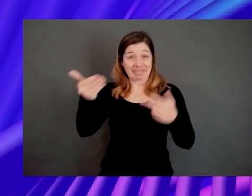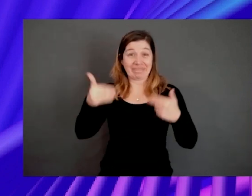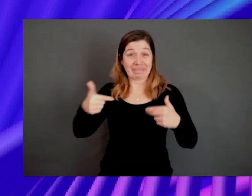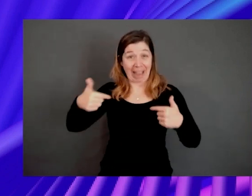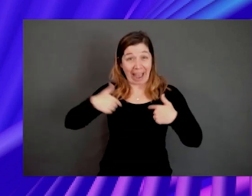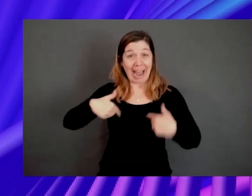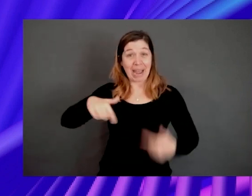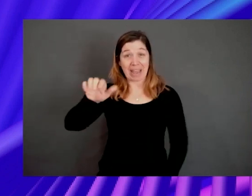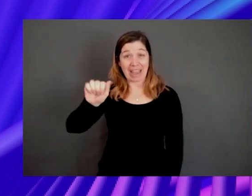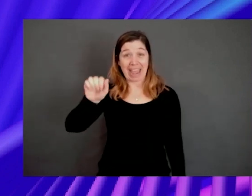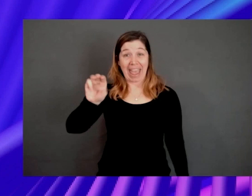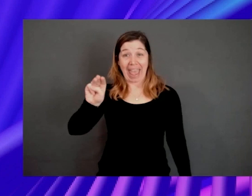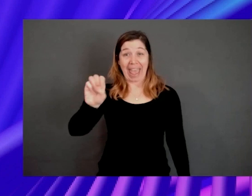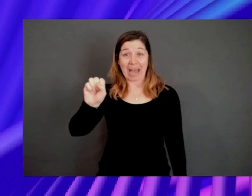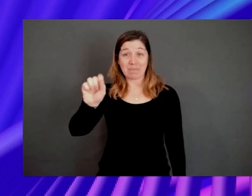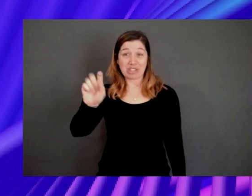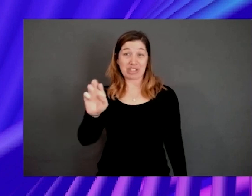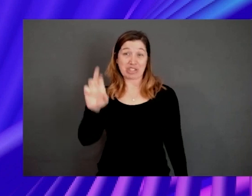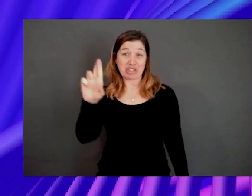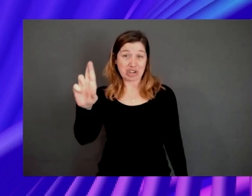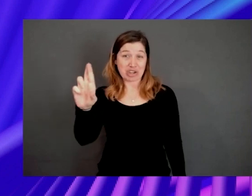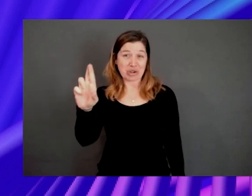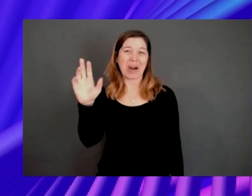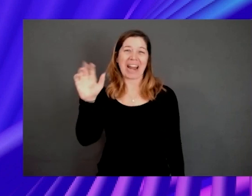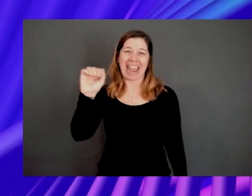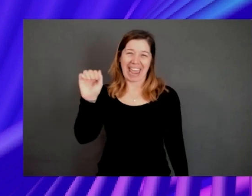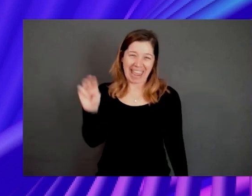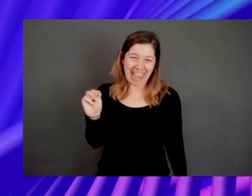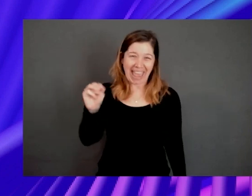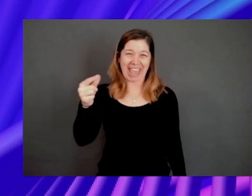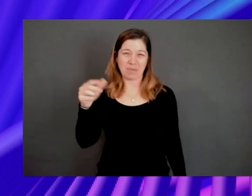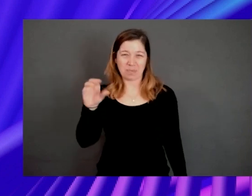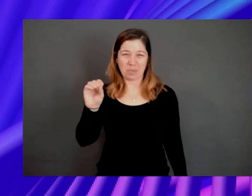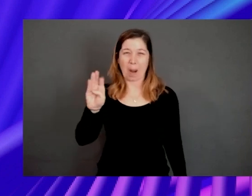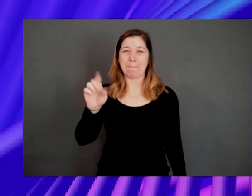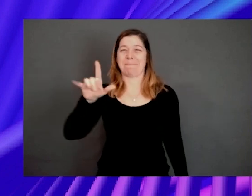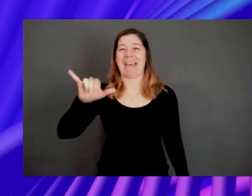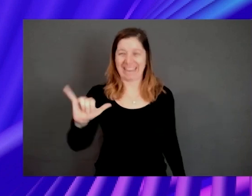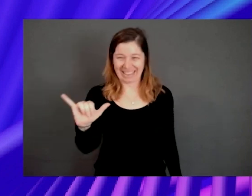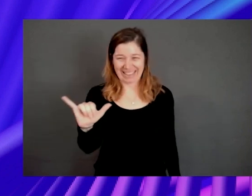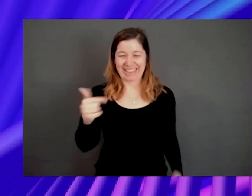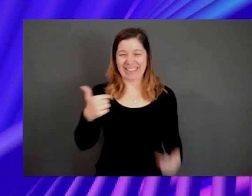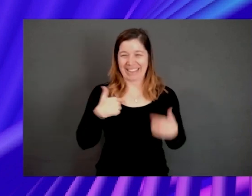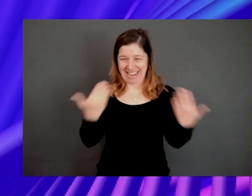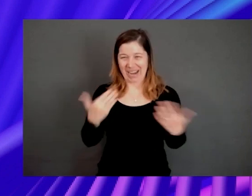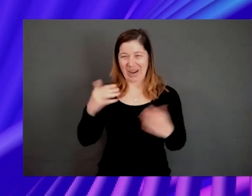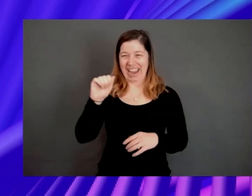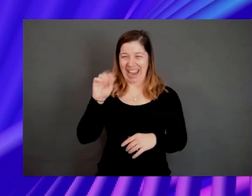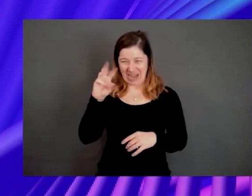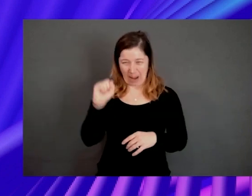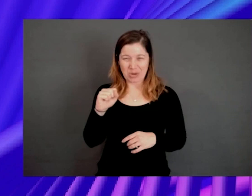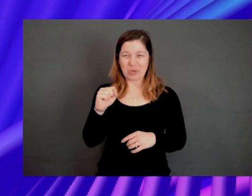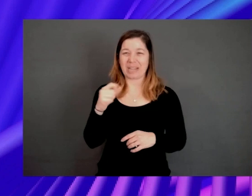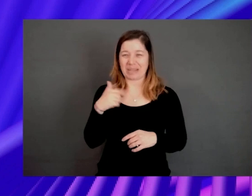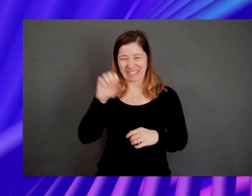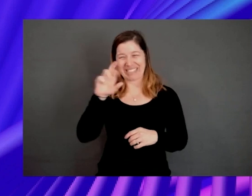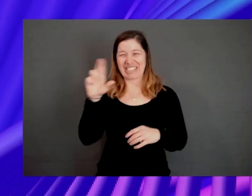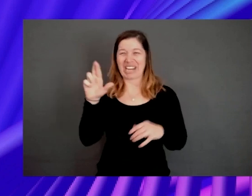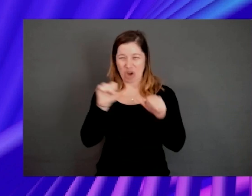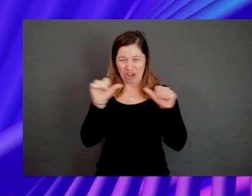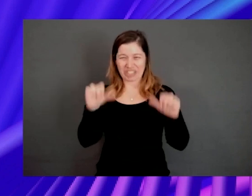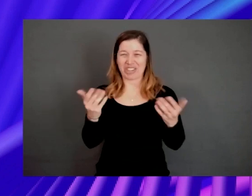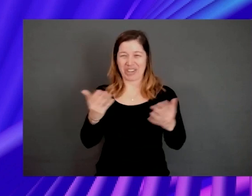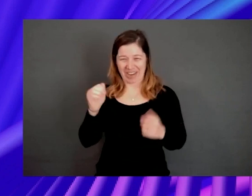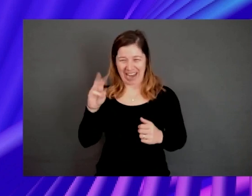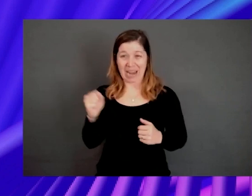suppose. Amster, yes. Or AM Grabelny, solutions architect here at AWS as well. And we have an